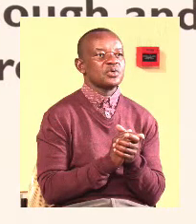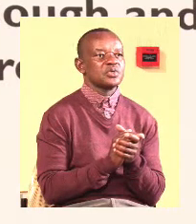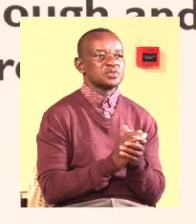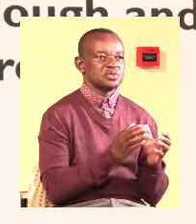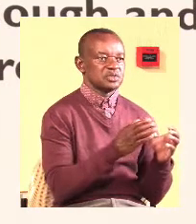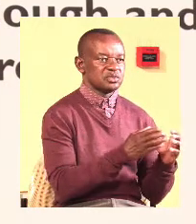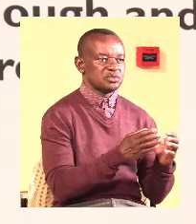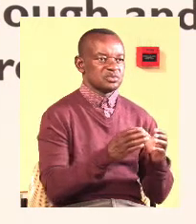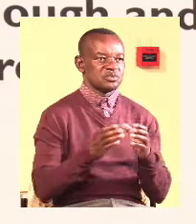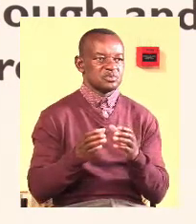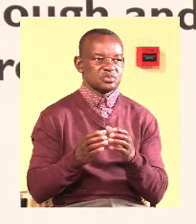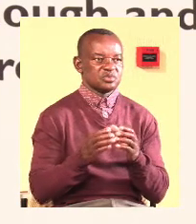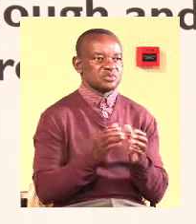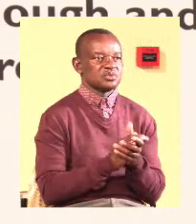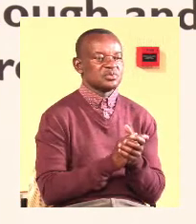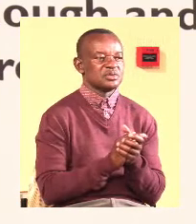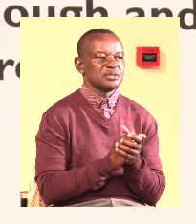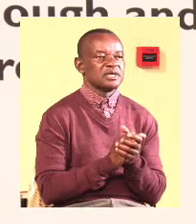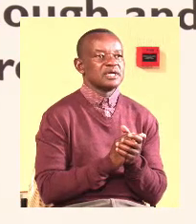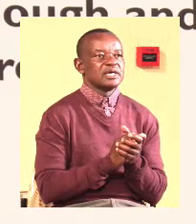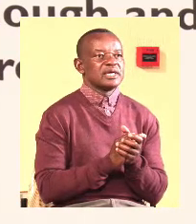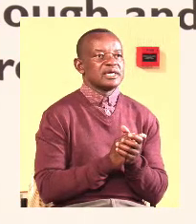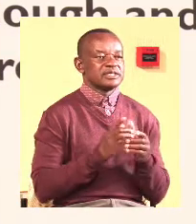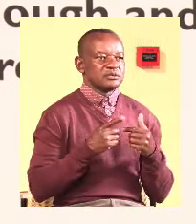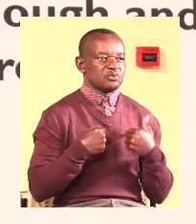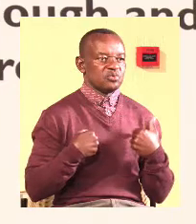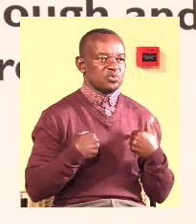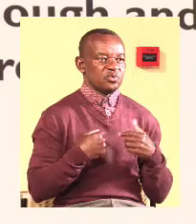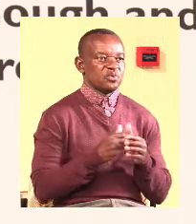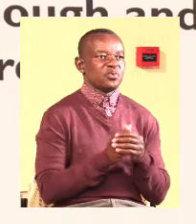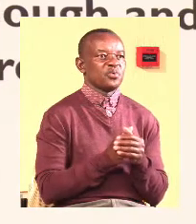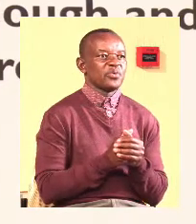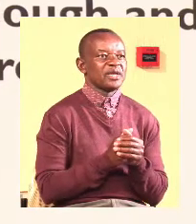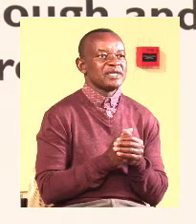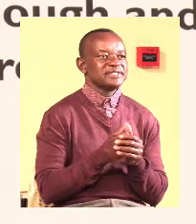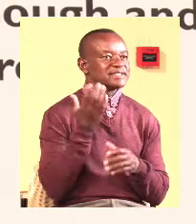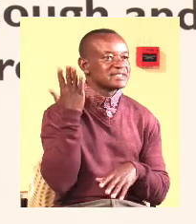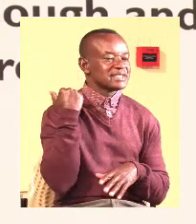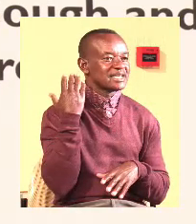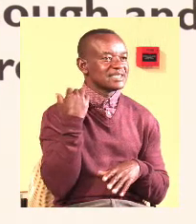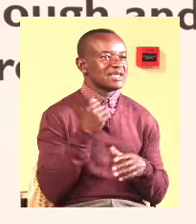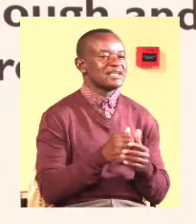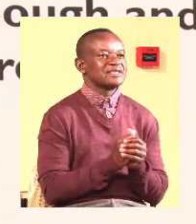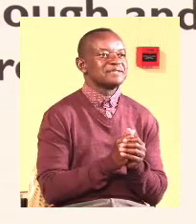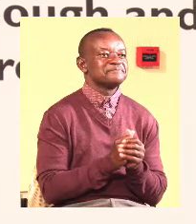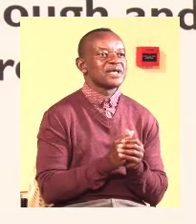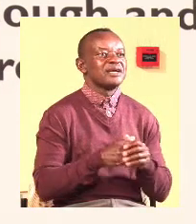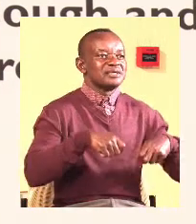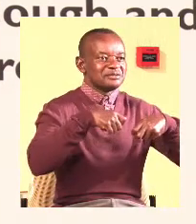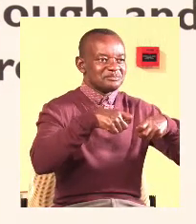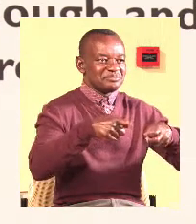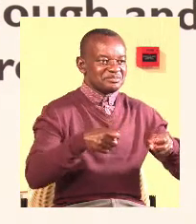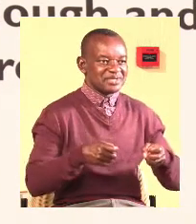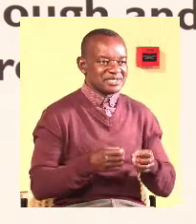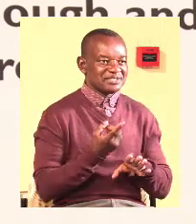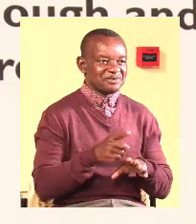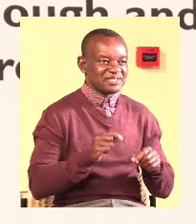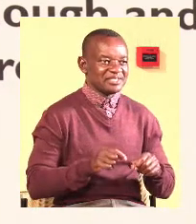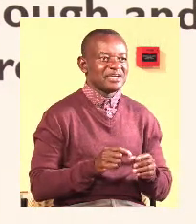of mostly is meetings. But for now, meetings are totally suspended. But then we also make use of our